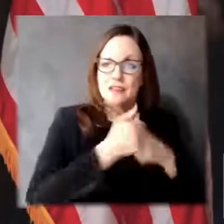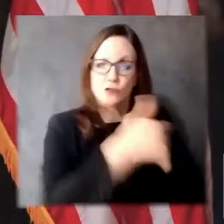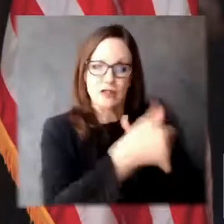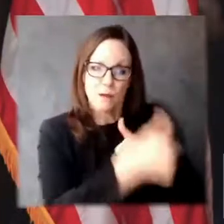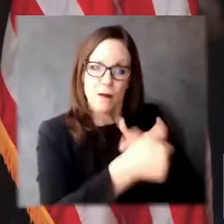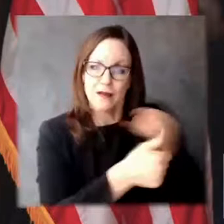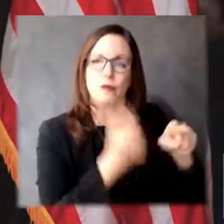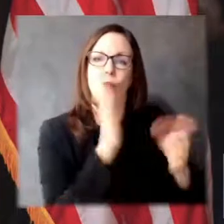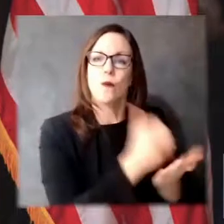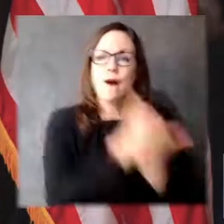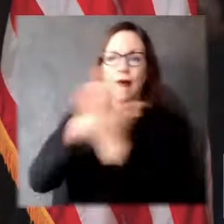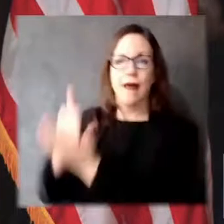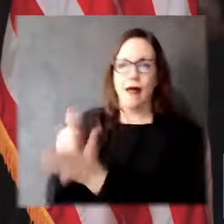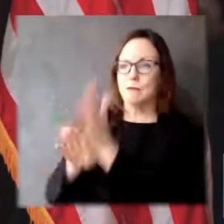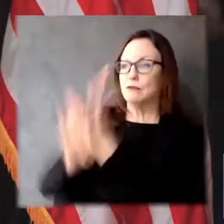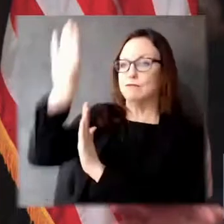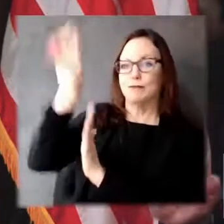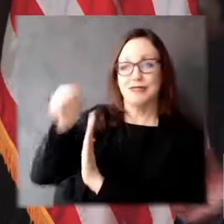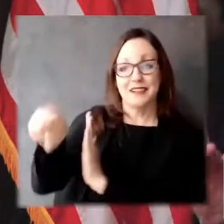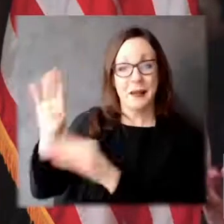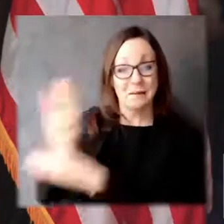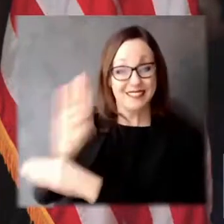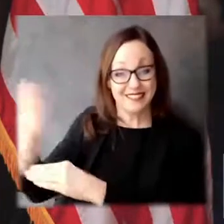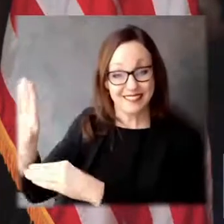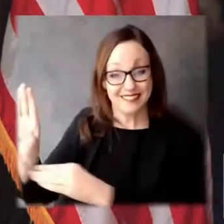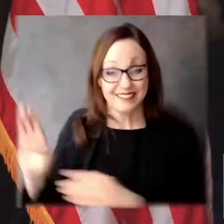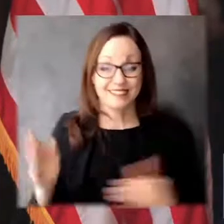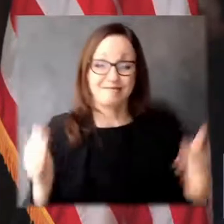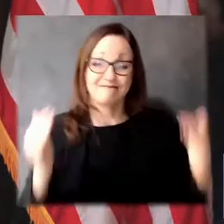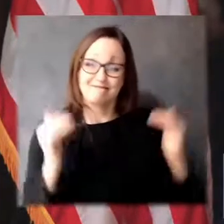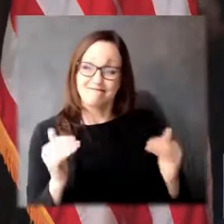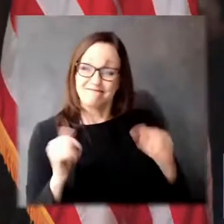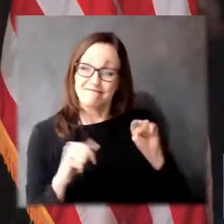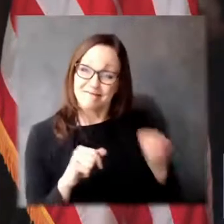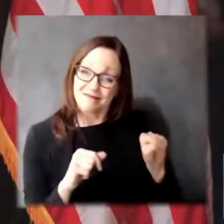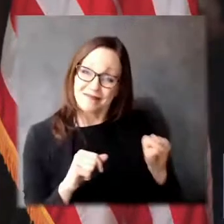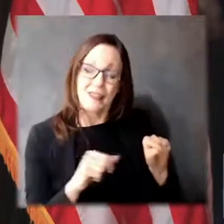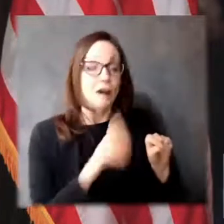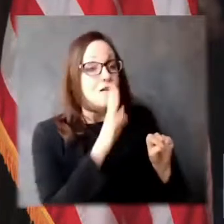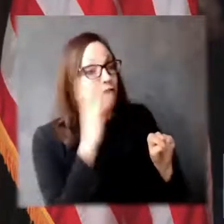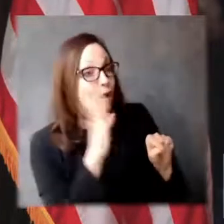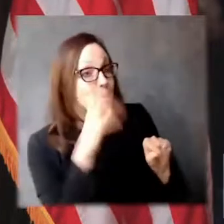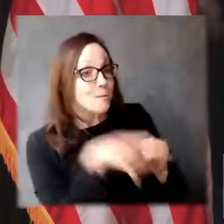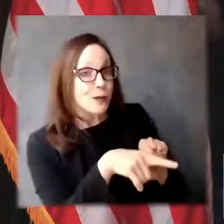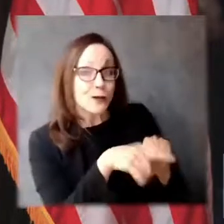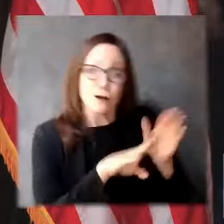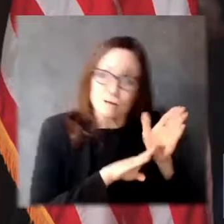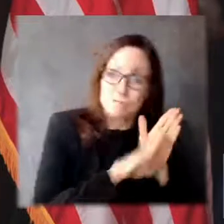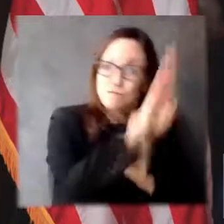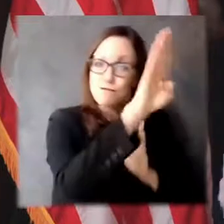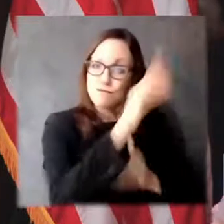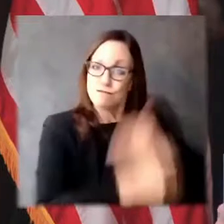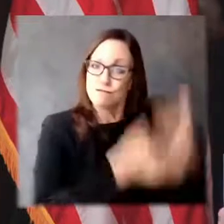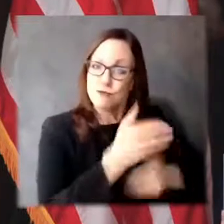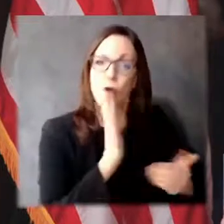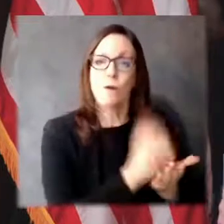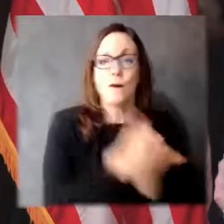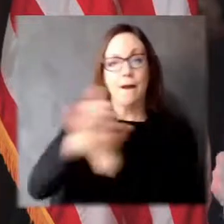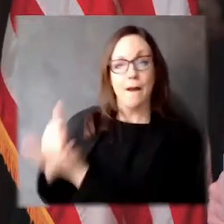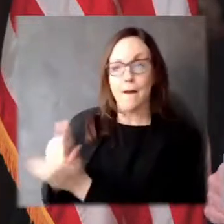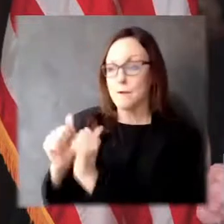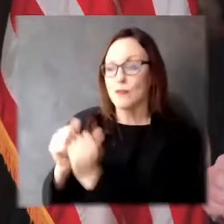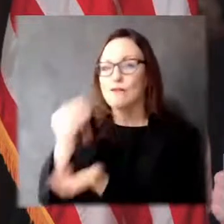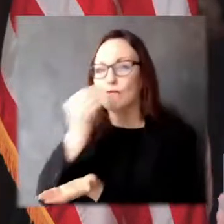every issue our state is facing affects all the others. We have to understand how having good roads and